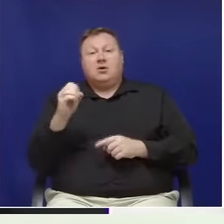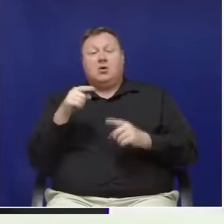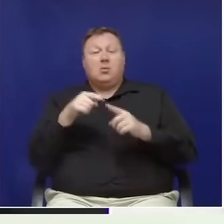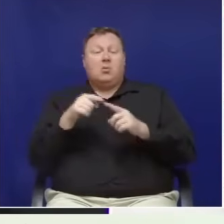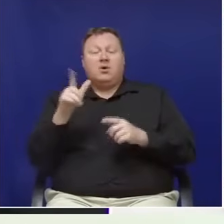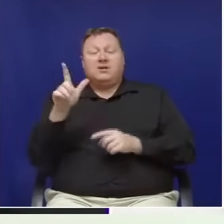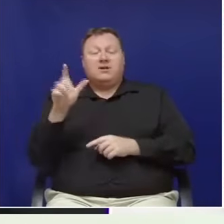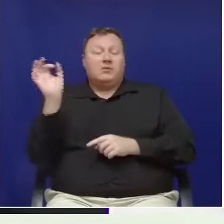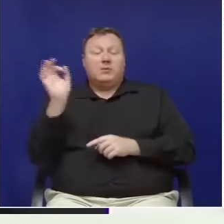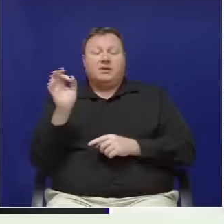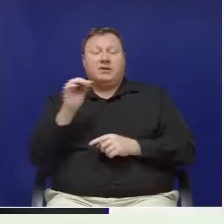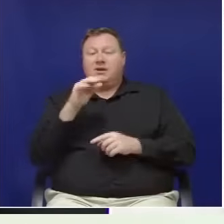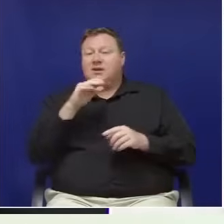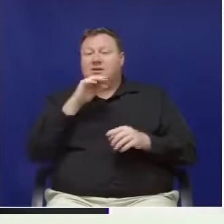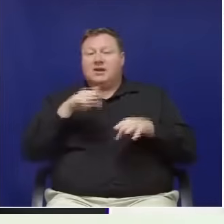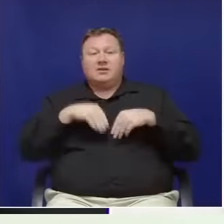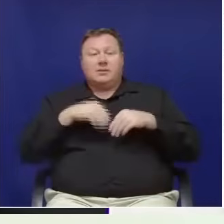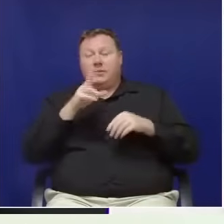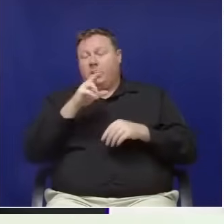0.7% to